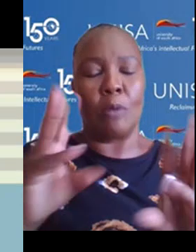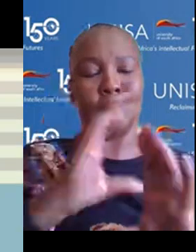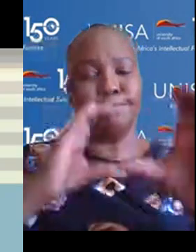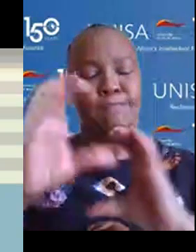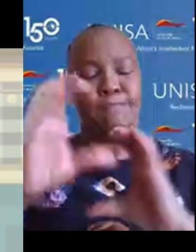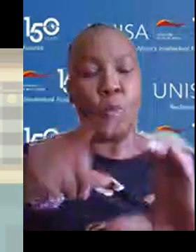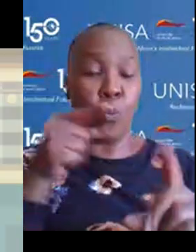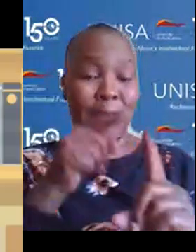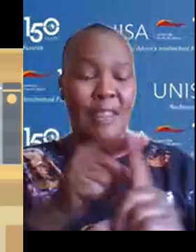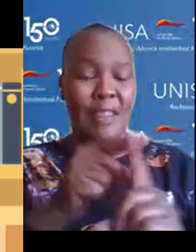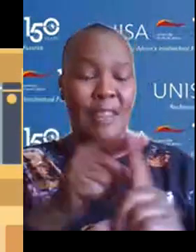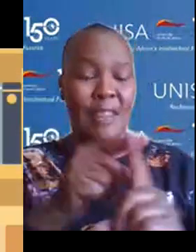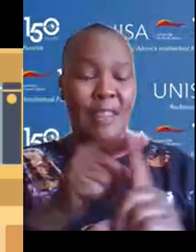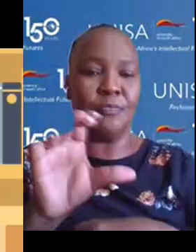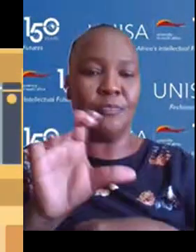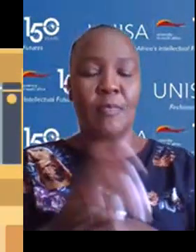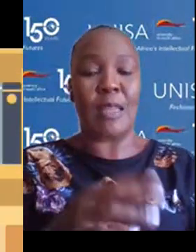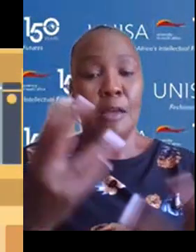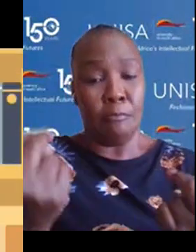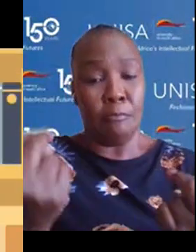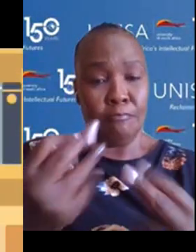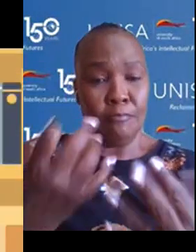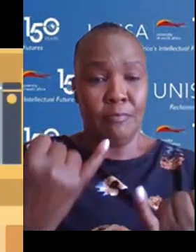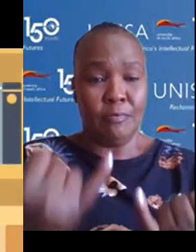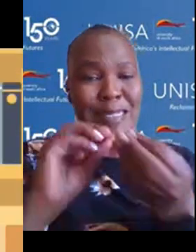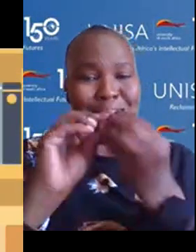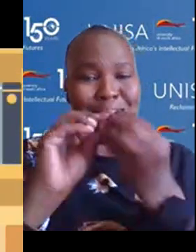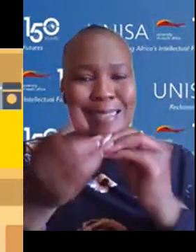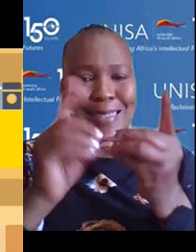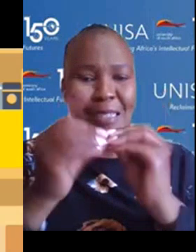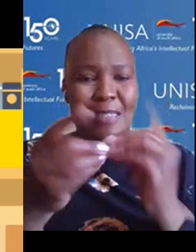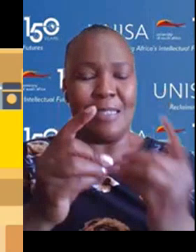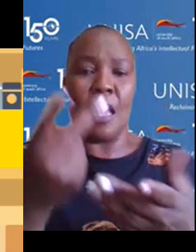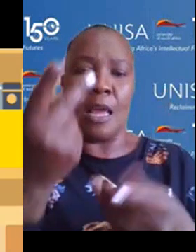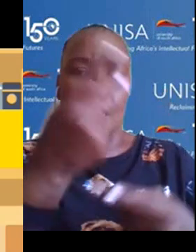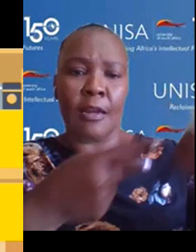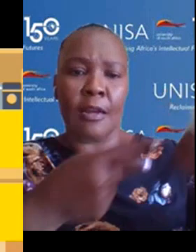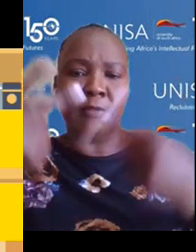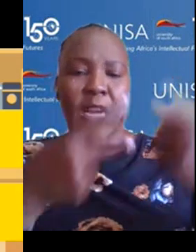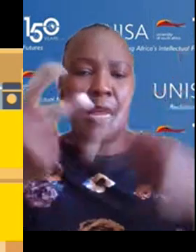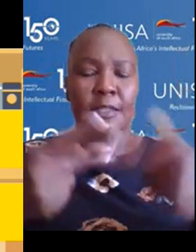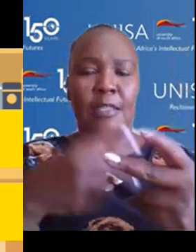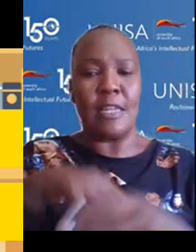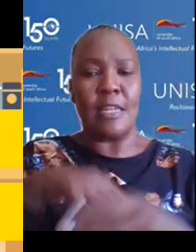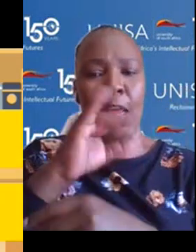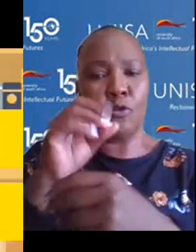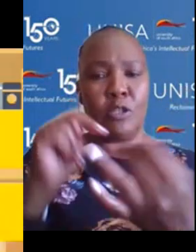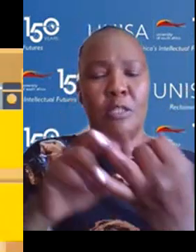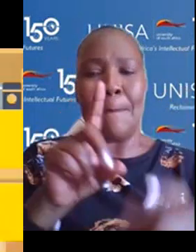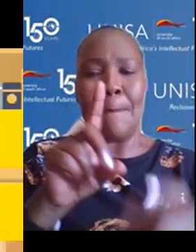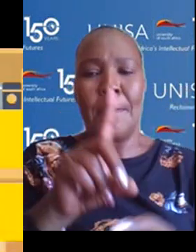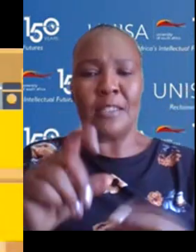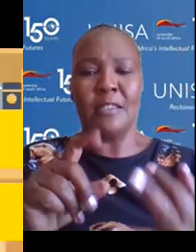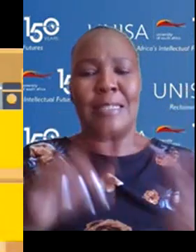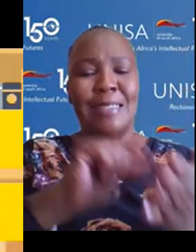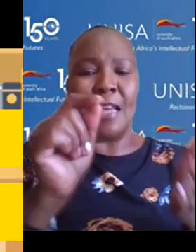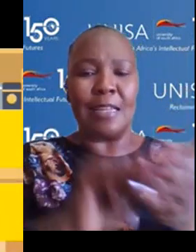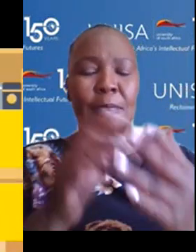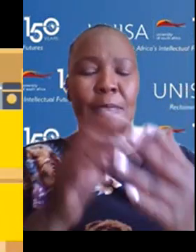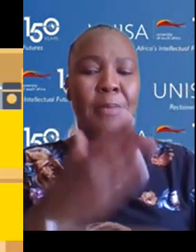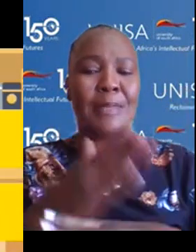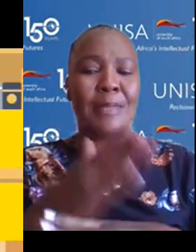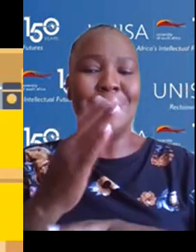computer. Modern operating systems are designed with graphical interfaces containing icons, buttons, and text that make it easy